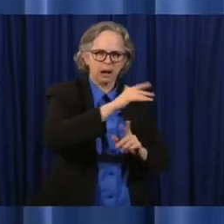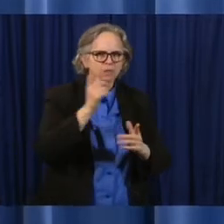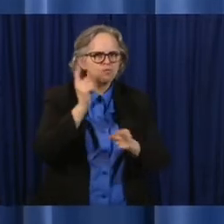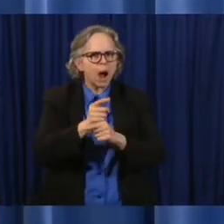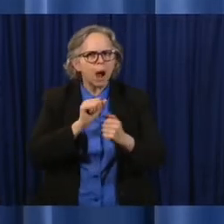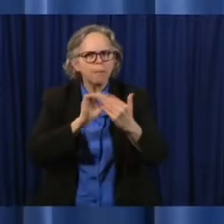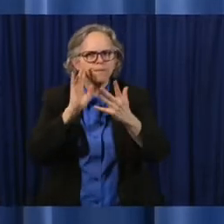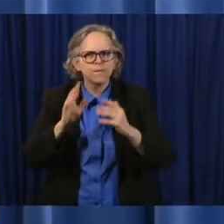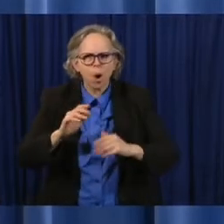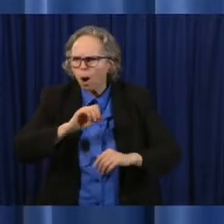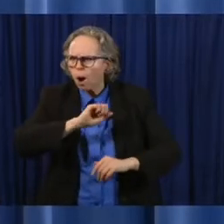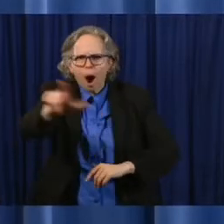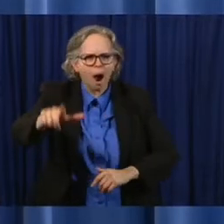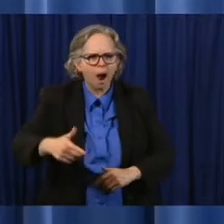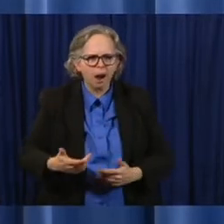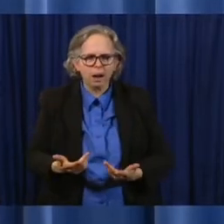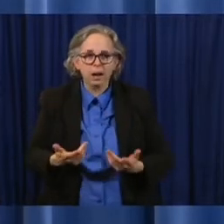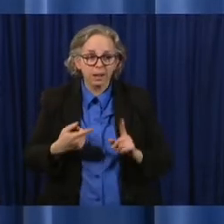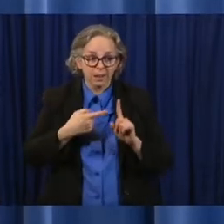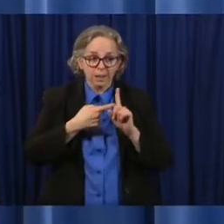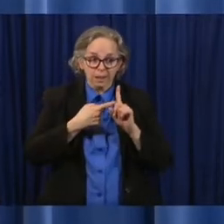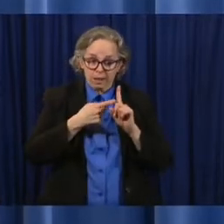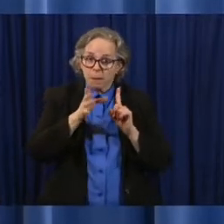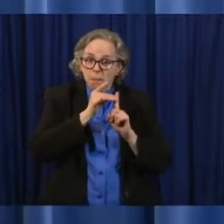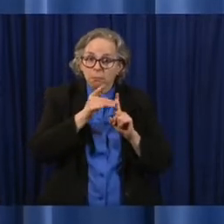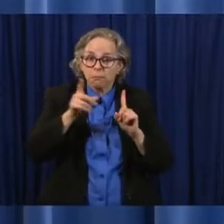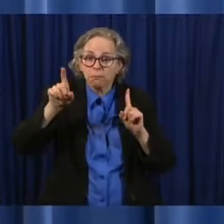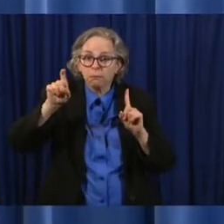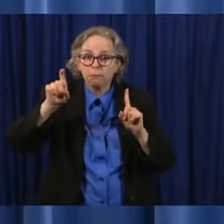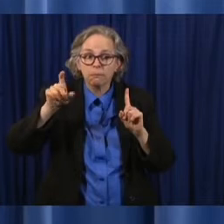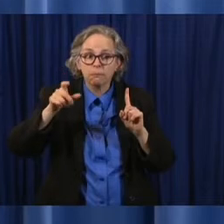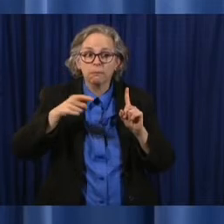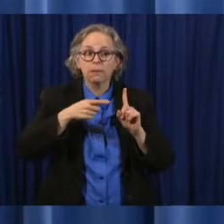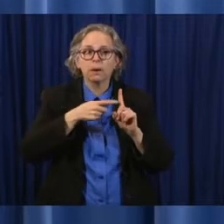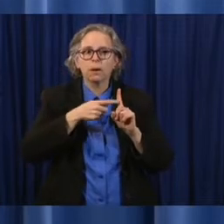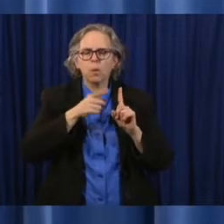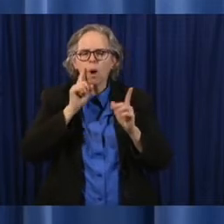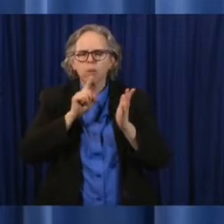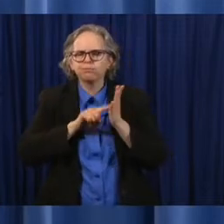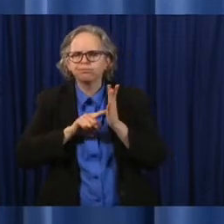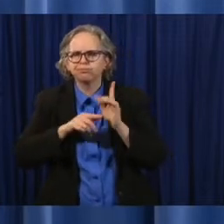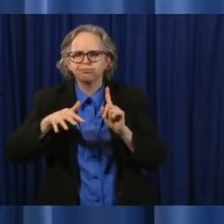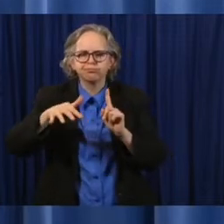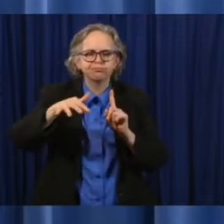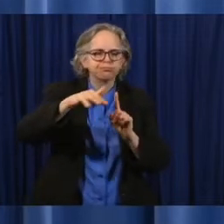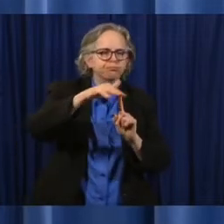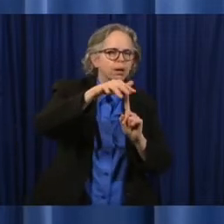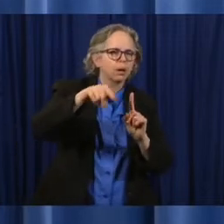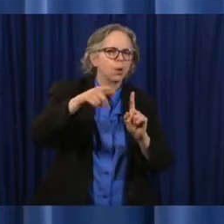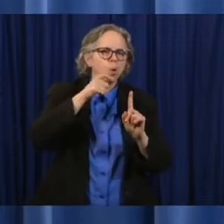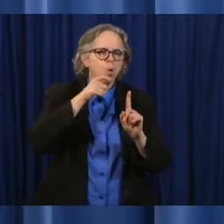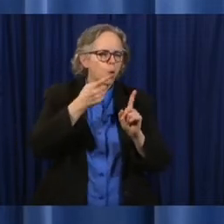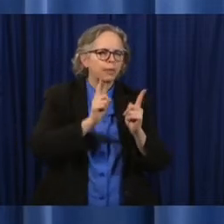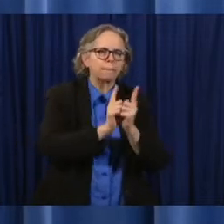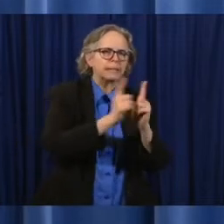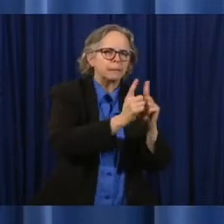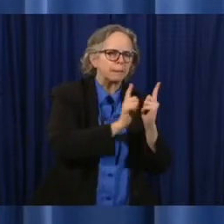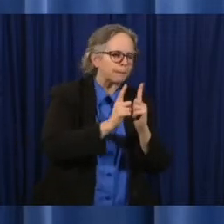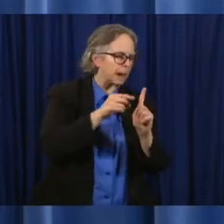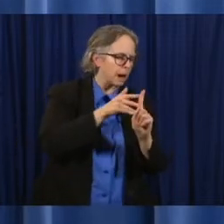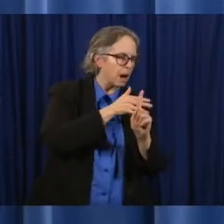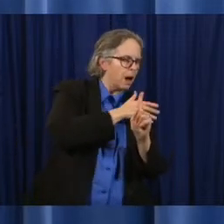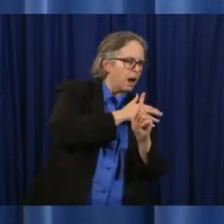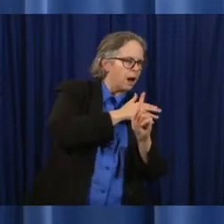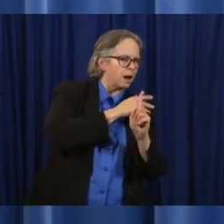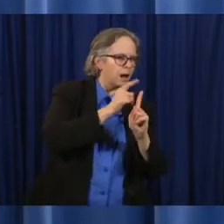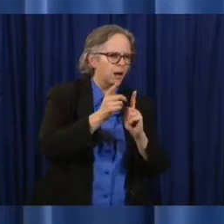we find someone who tests positive, to be able to interview that individual if they're willing to do it, and most people